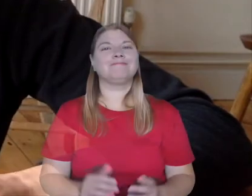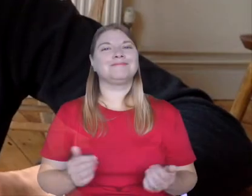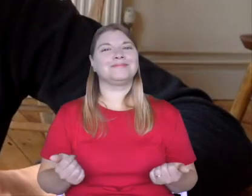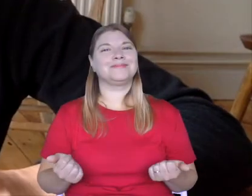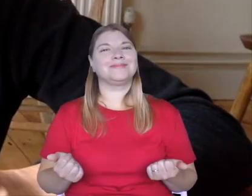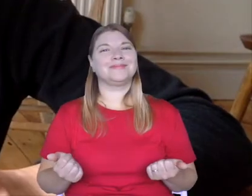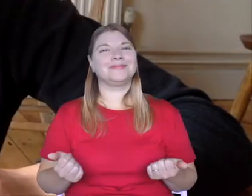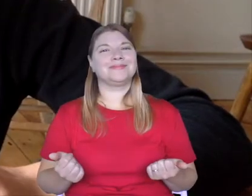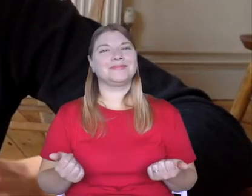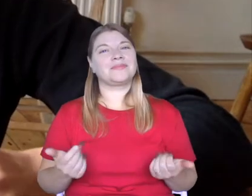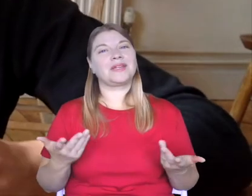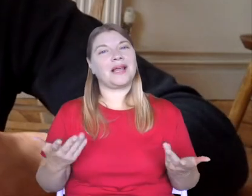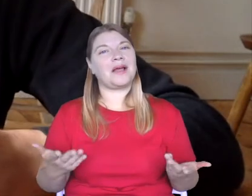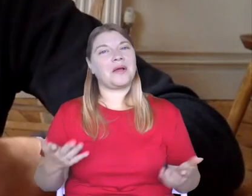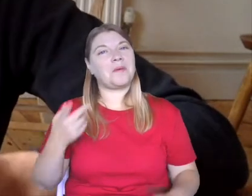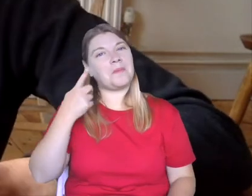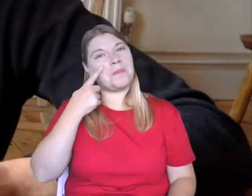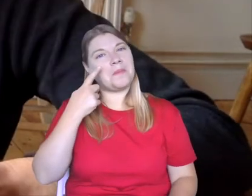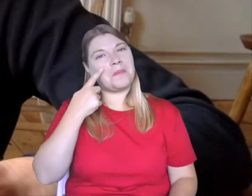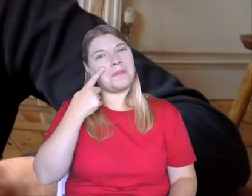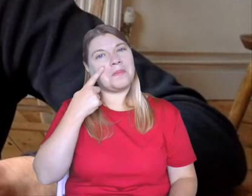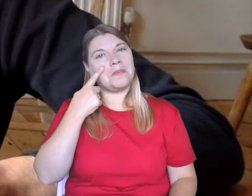Okay, let's see what our